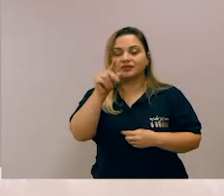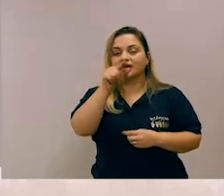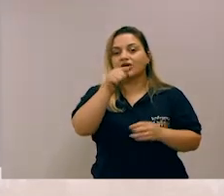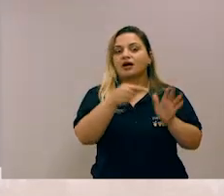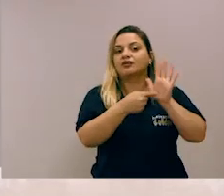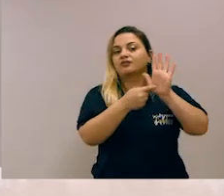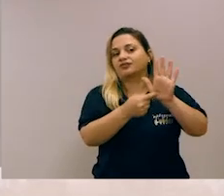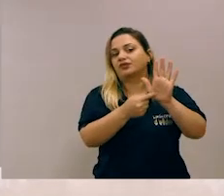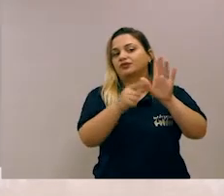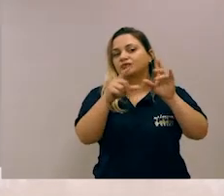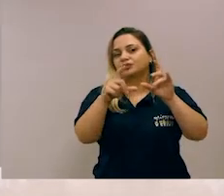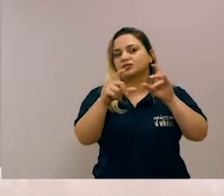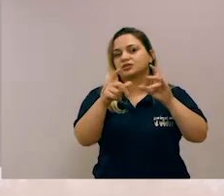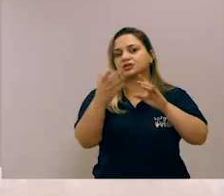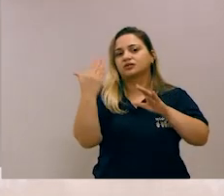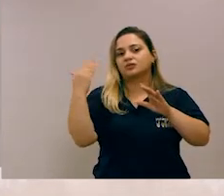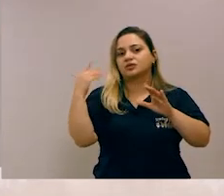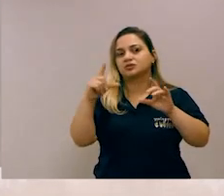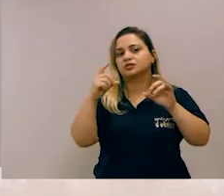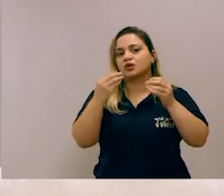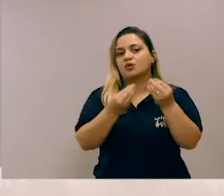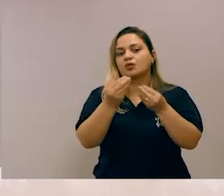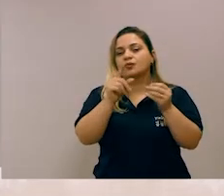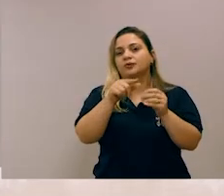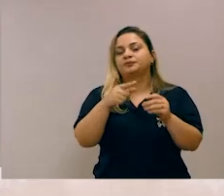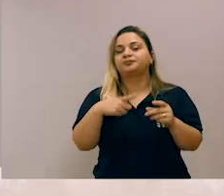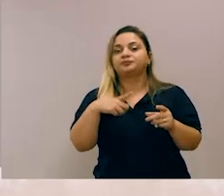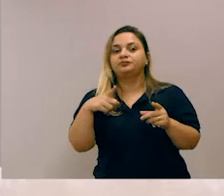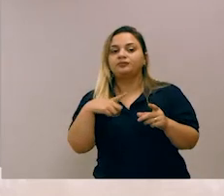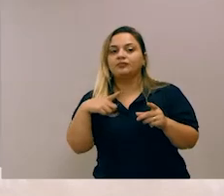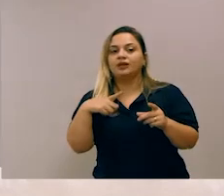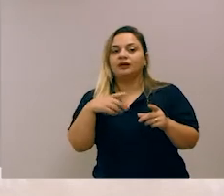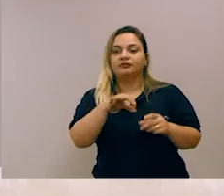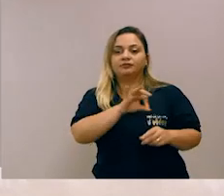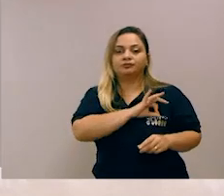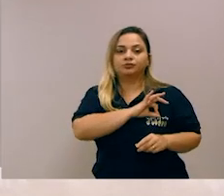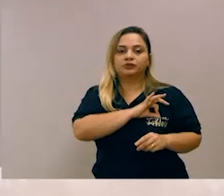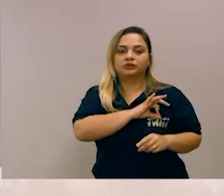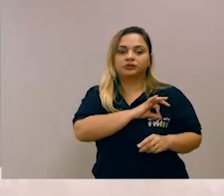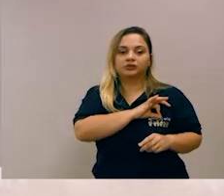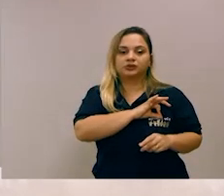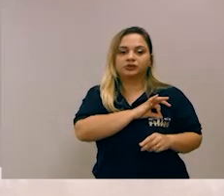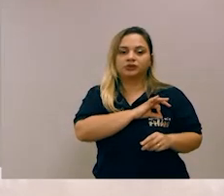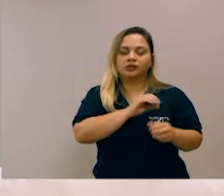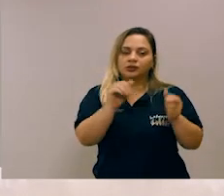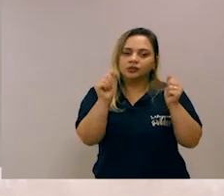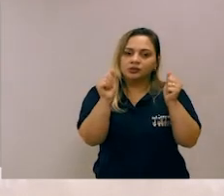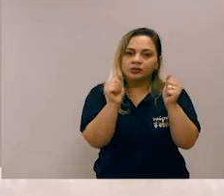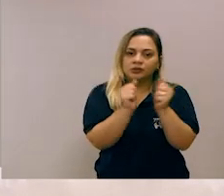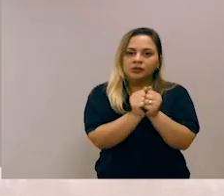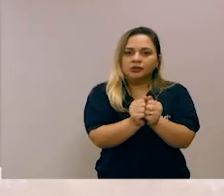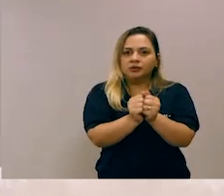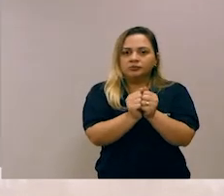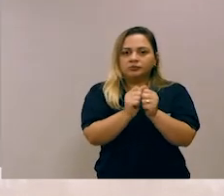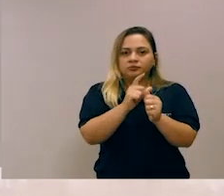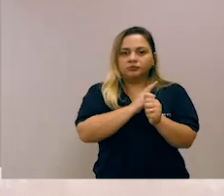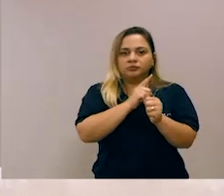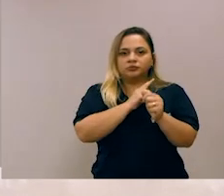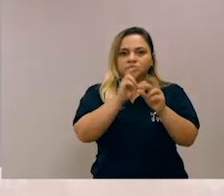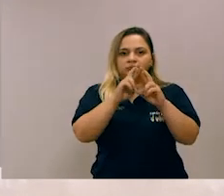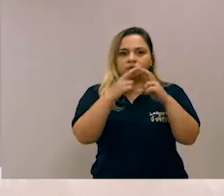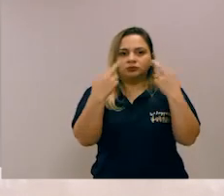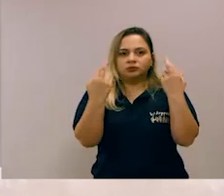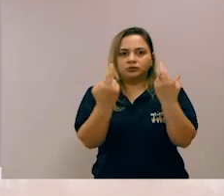reality further on, that we have to have integrated work with the civil police department. So we had